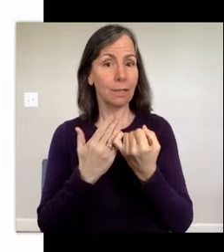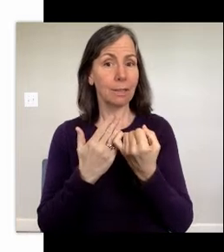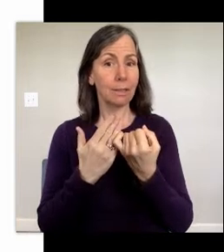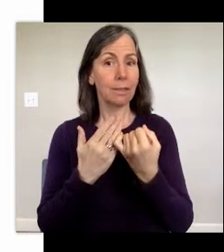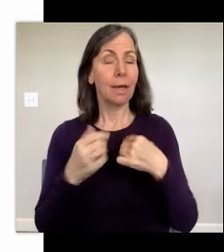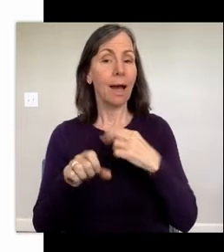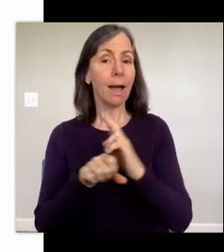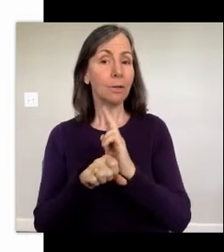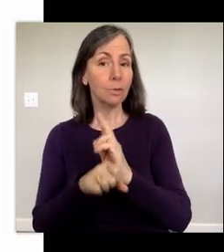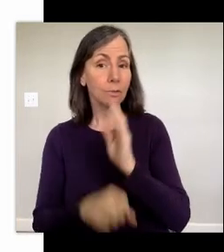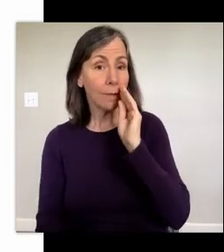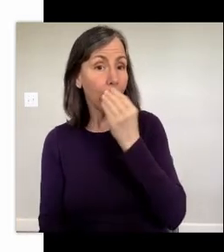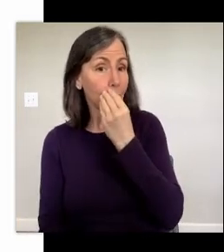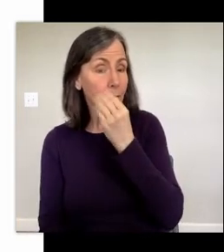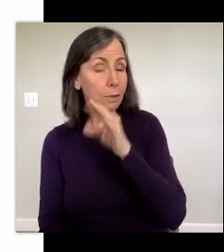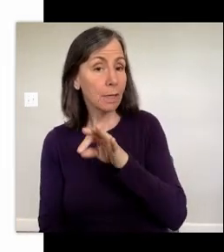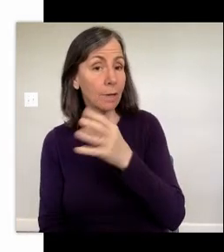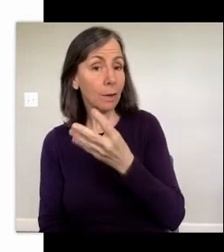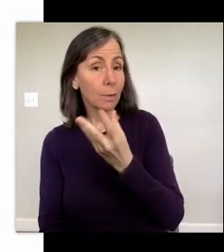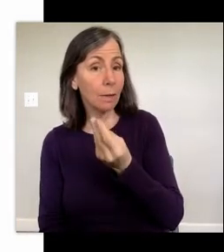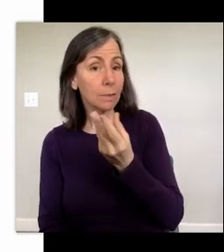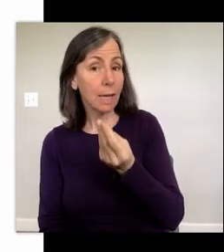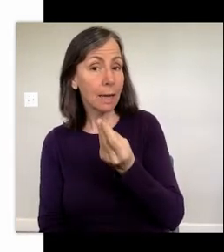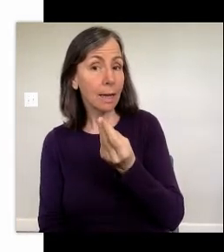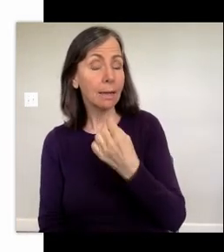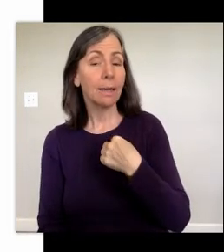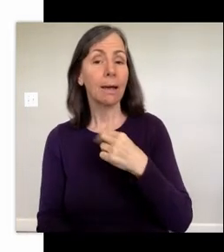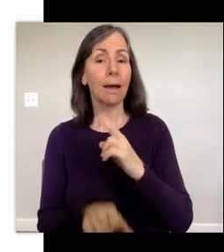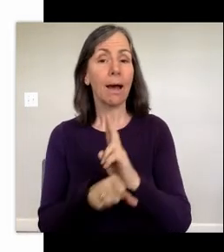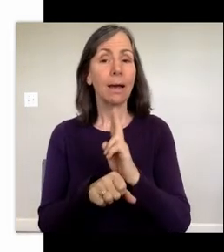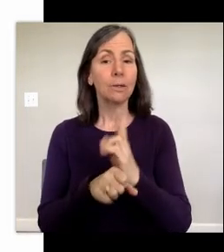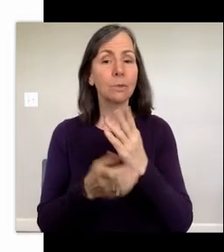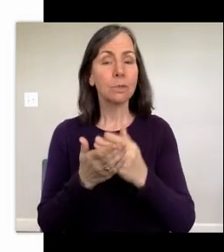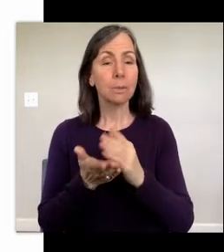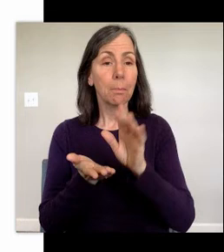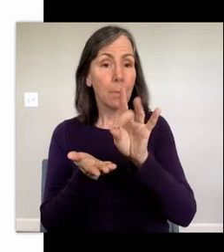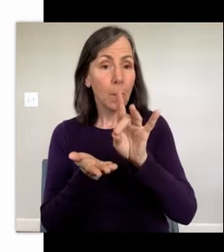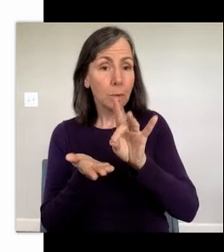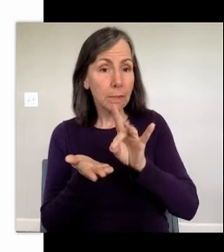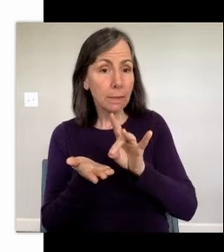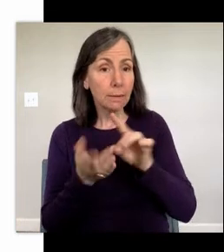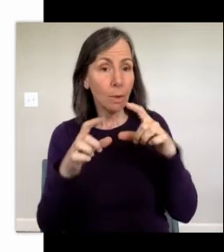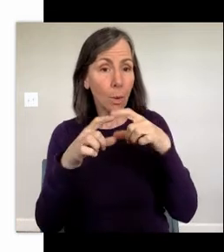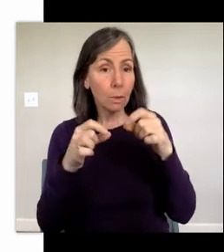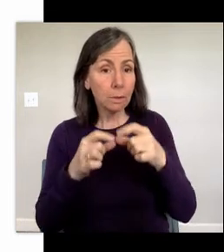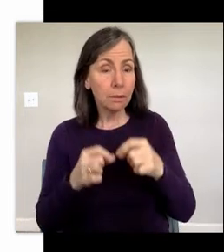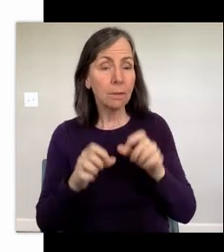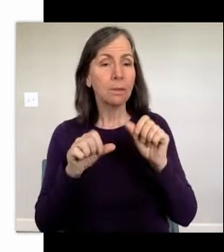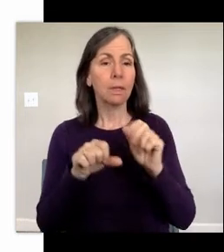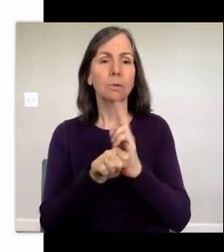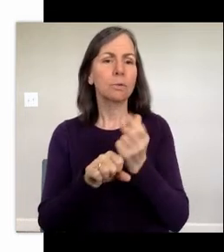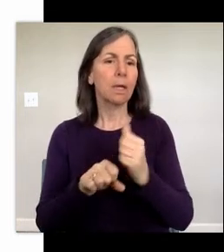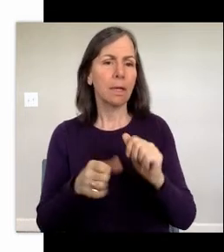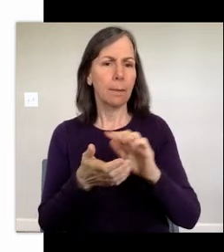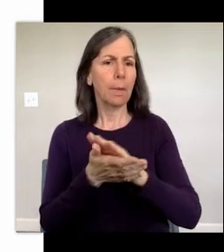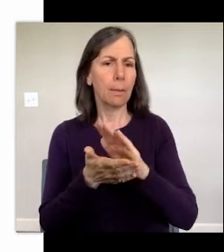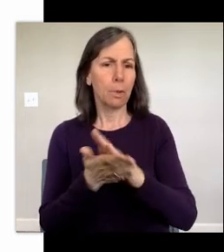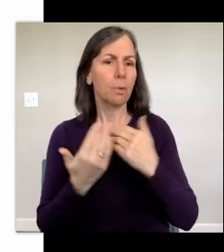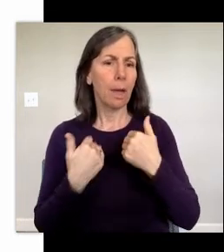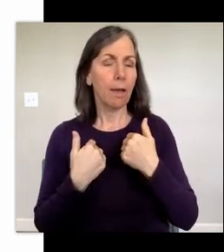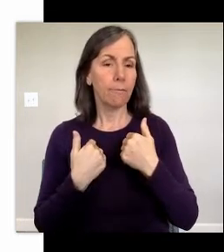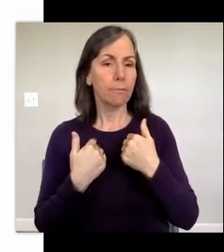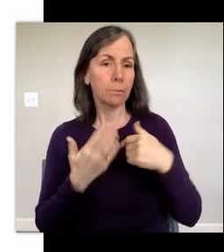used flowers I found outside. I used some Post-it notes. You can use like any paper that you have would